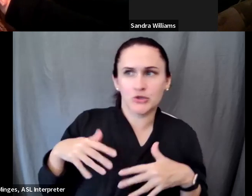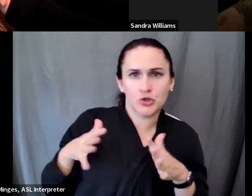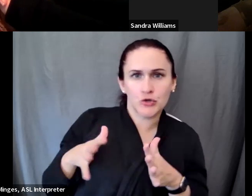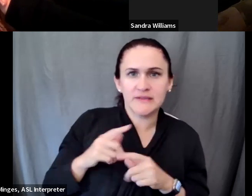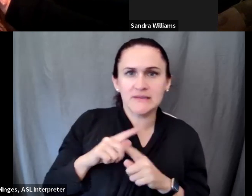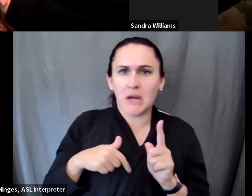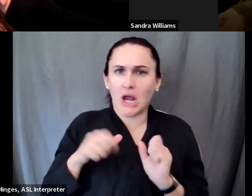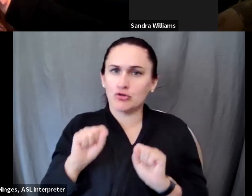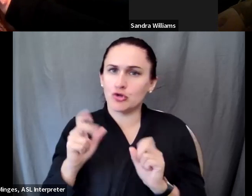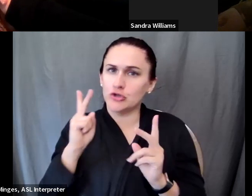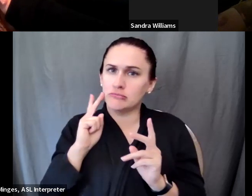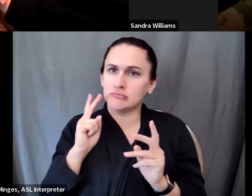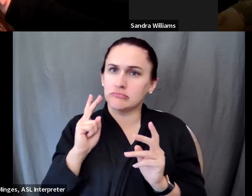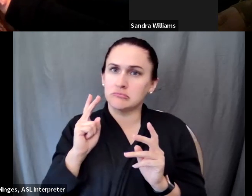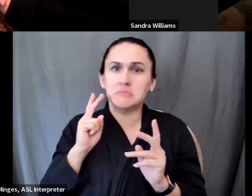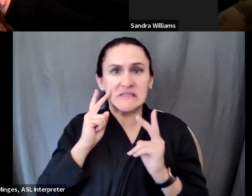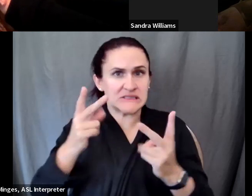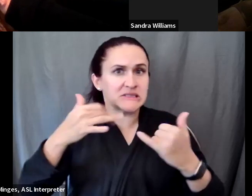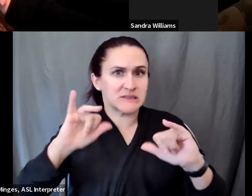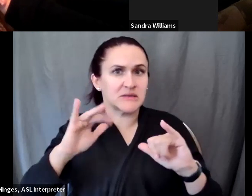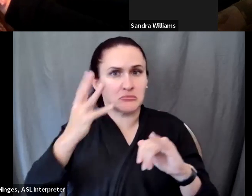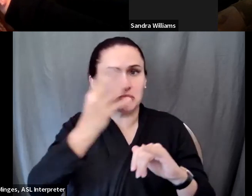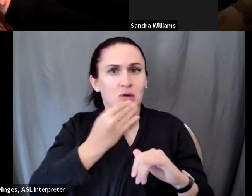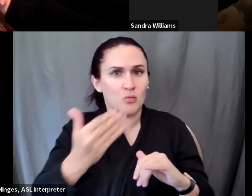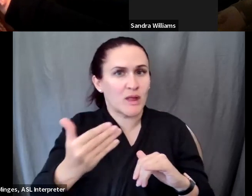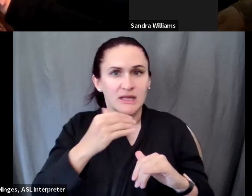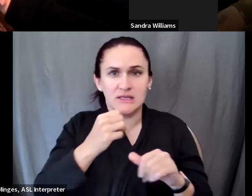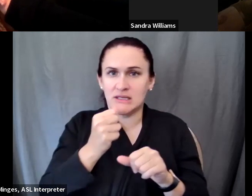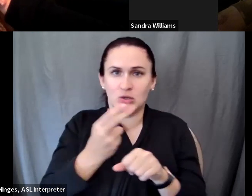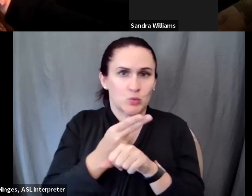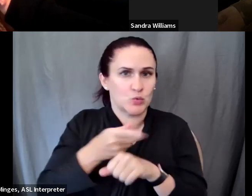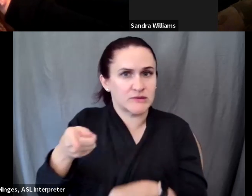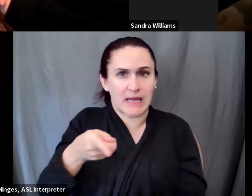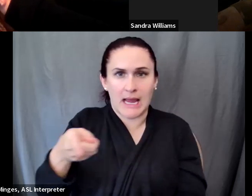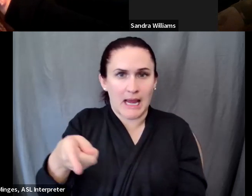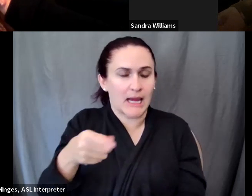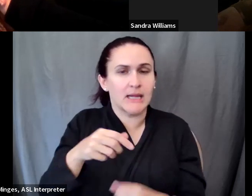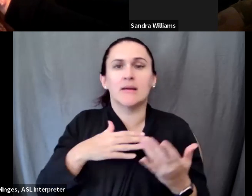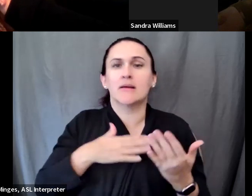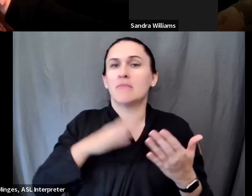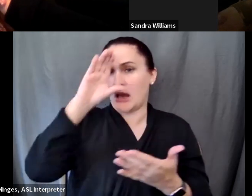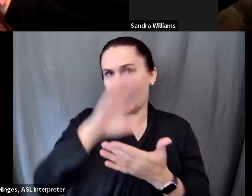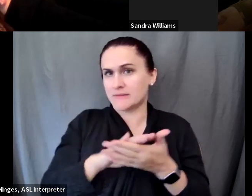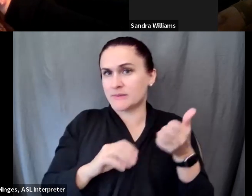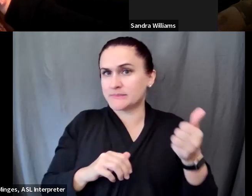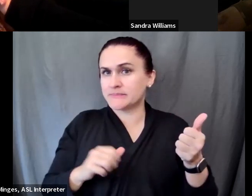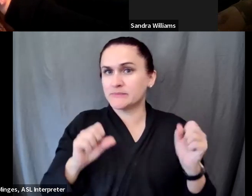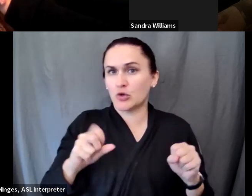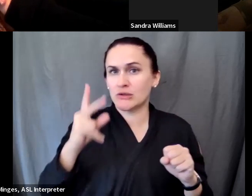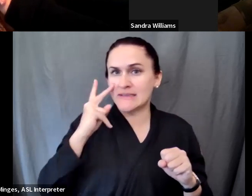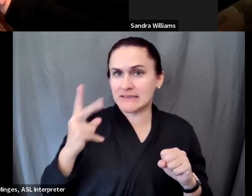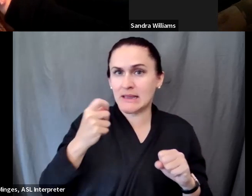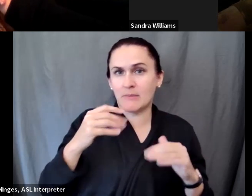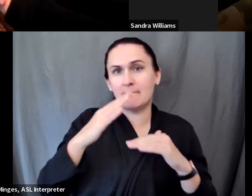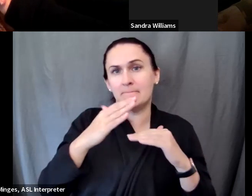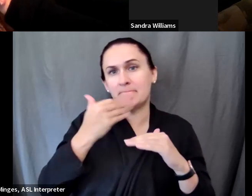could see fairly well. I didn't use the long white cane. My husband could see a bit better